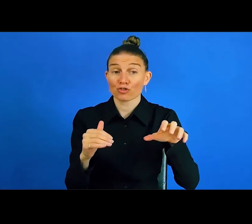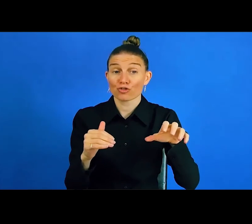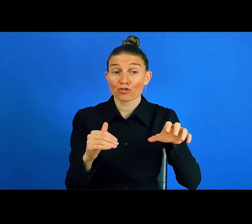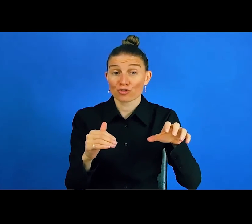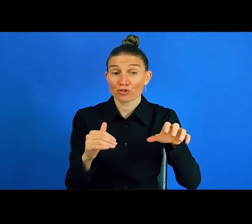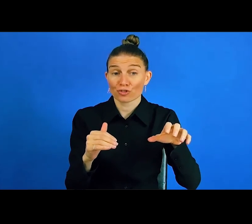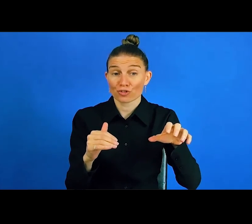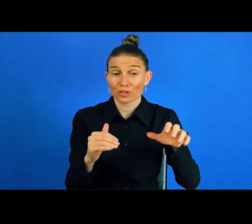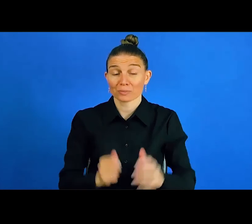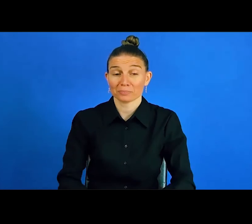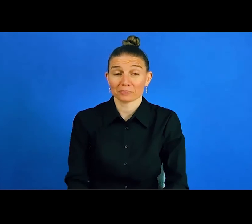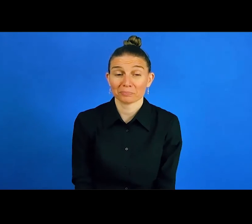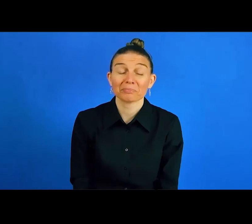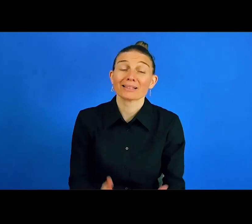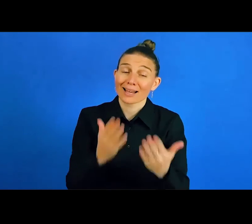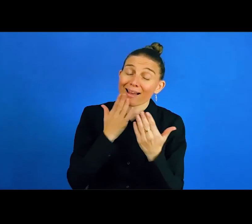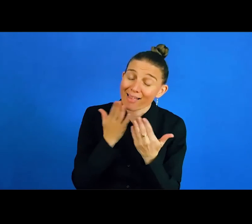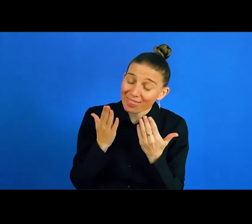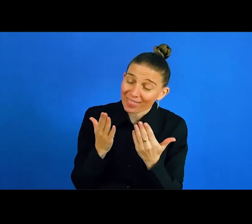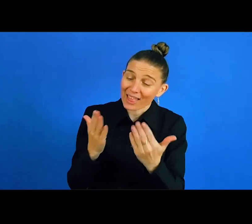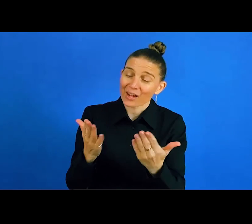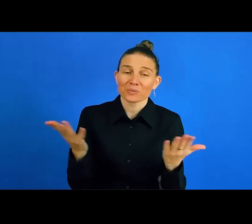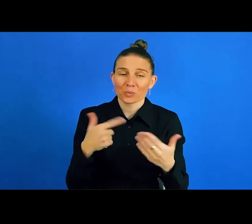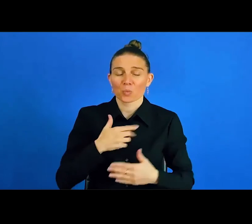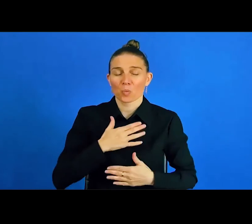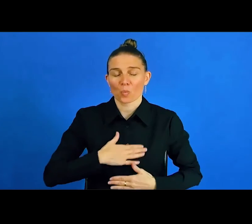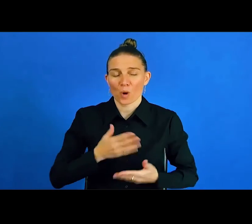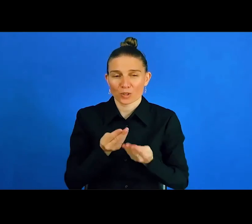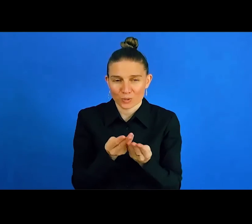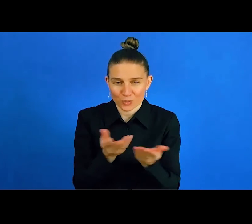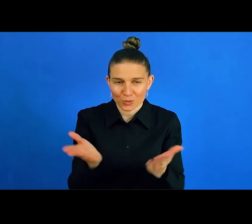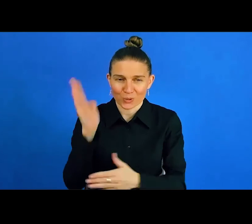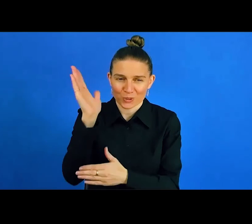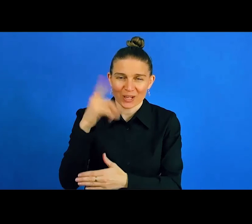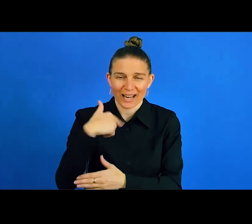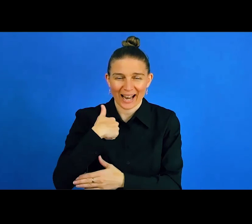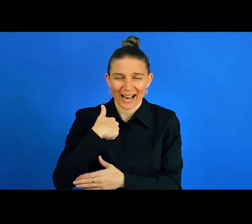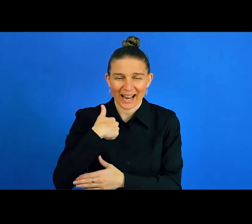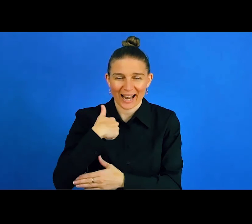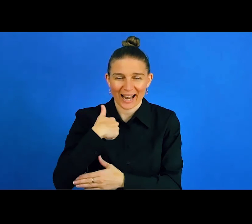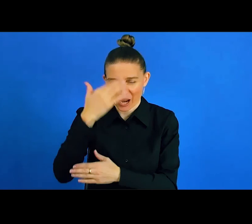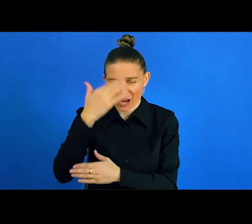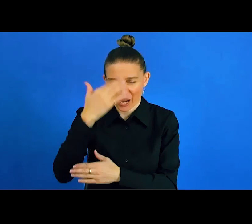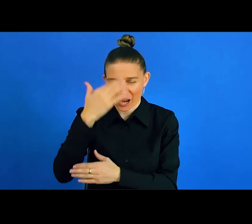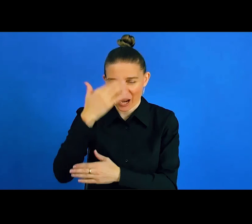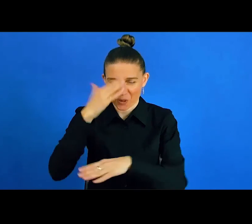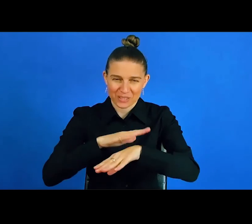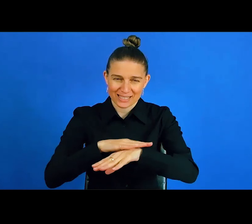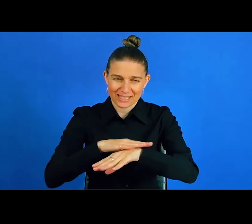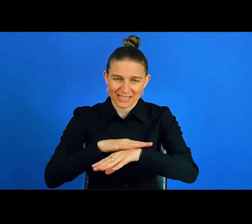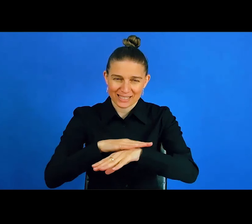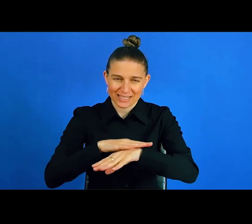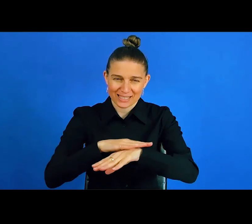of us. Otherwise, thank you so much. That is what I had to share with you. I know time is running out. Thank you.